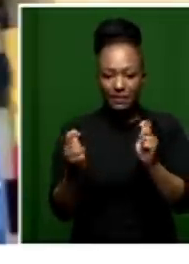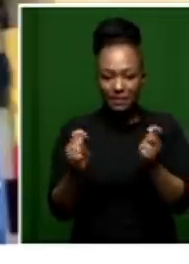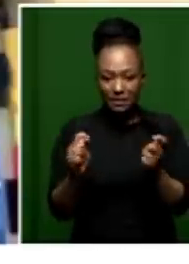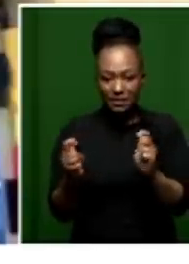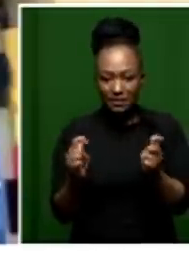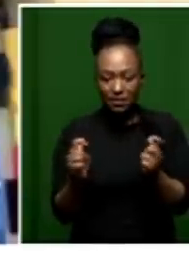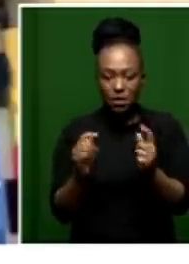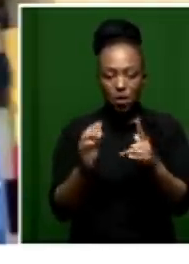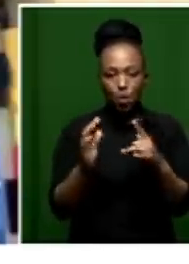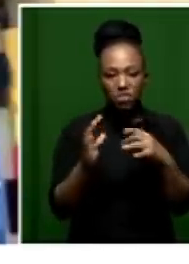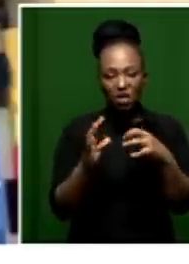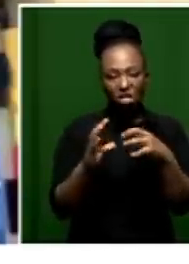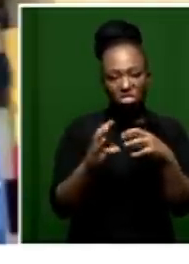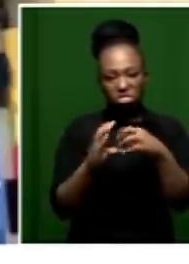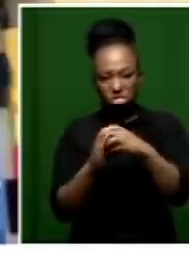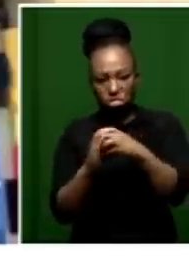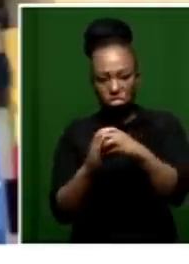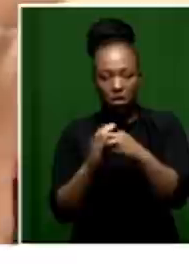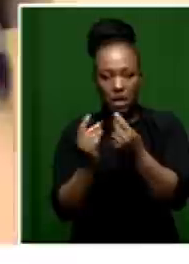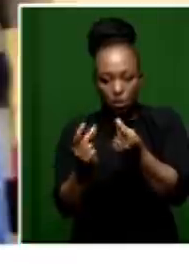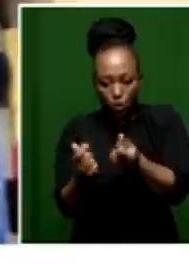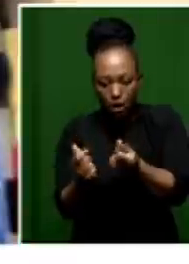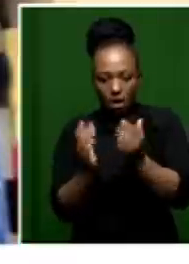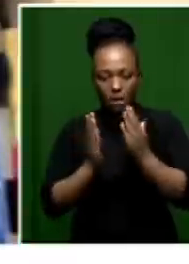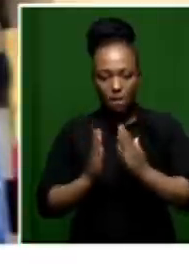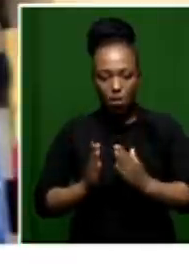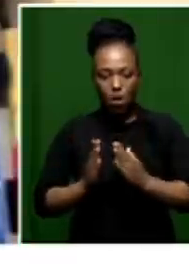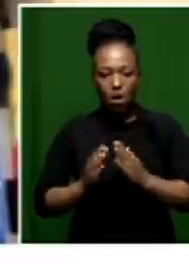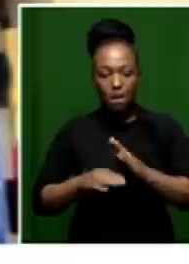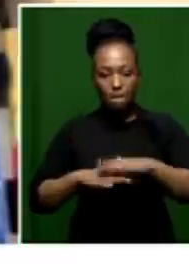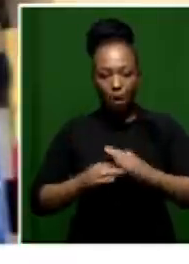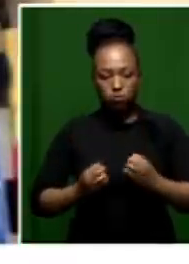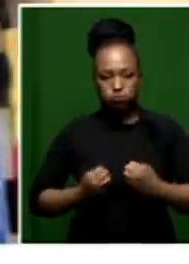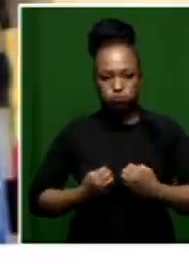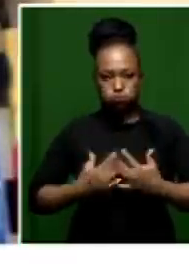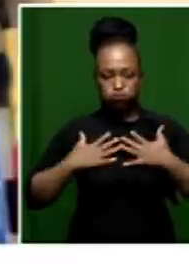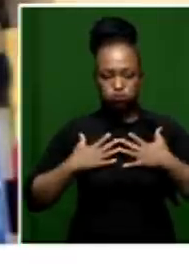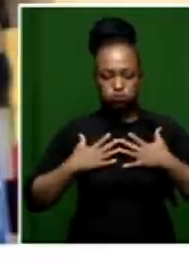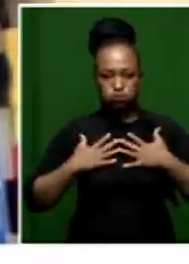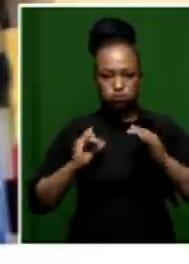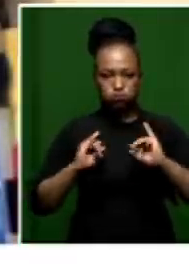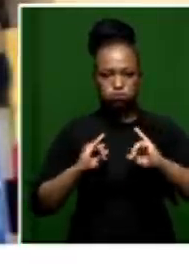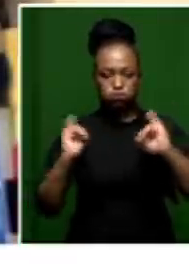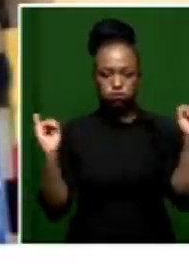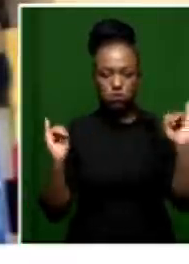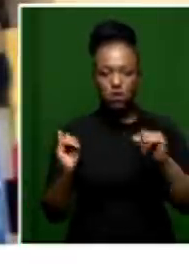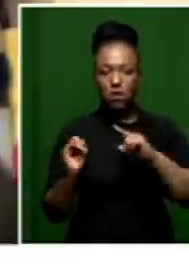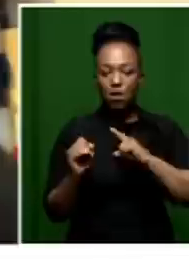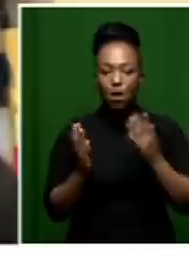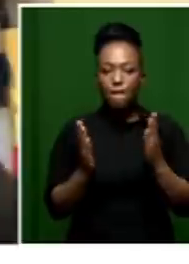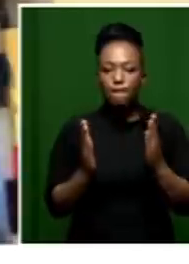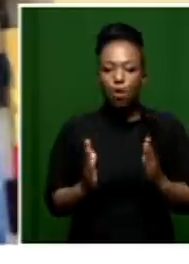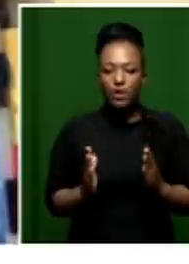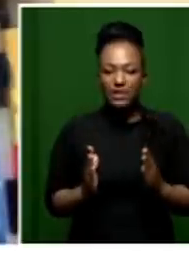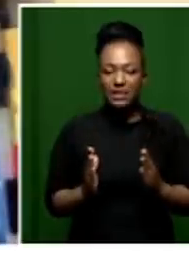how the protein binds and can bind quicker, so it can cause more infection. And it is our immune system